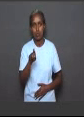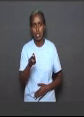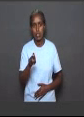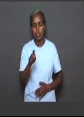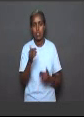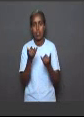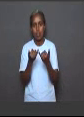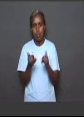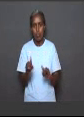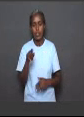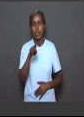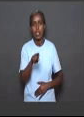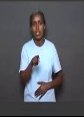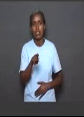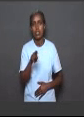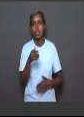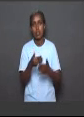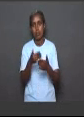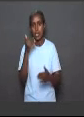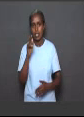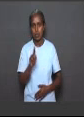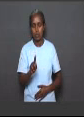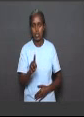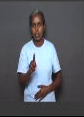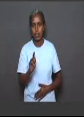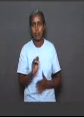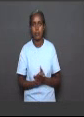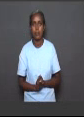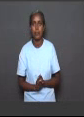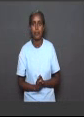2x over x minus 1.